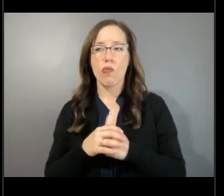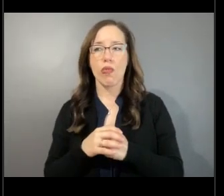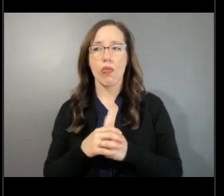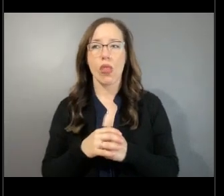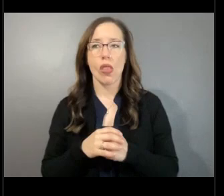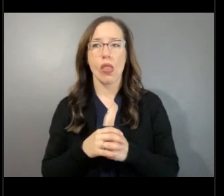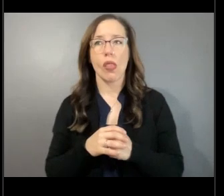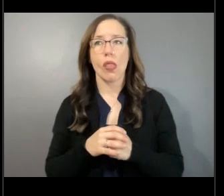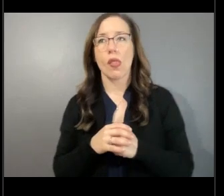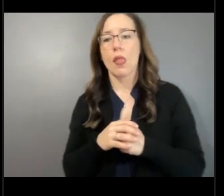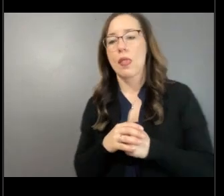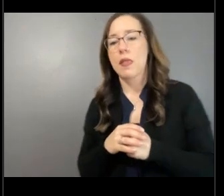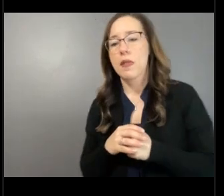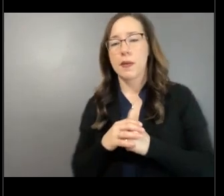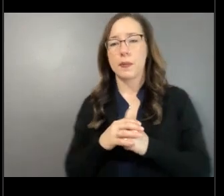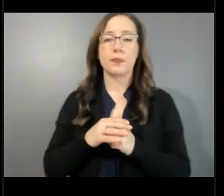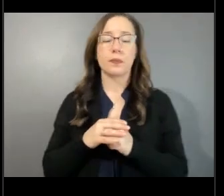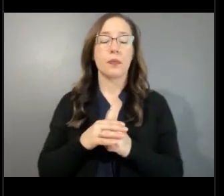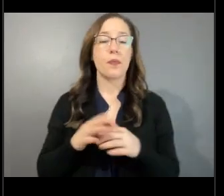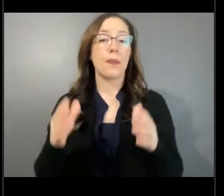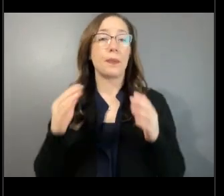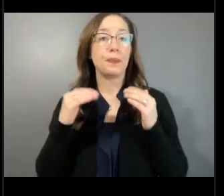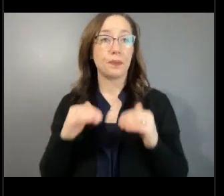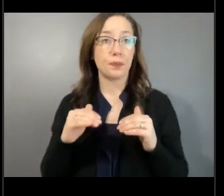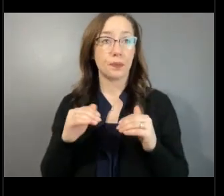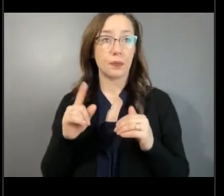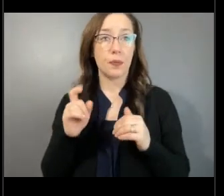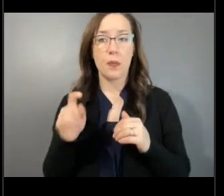And our next question